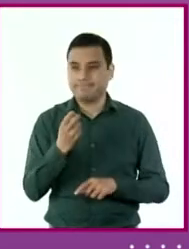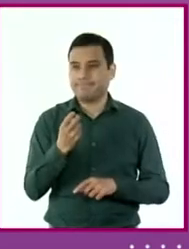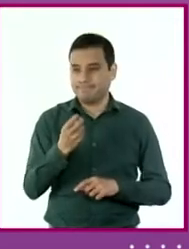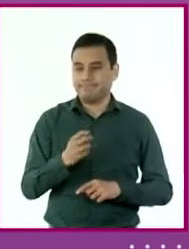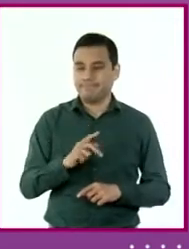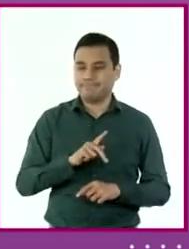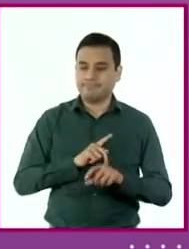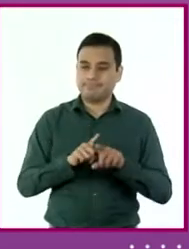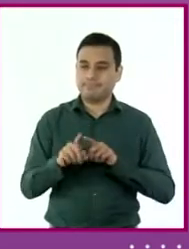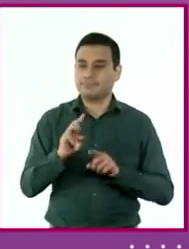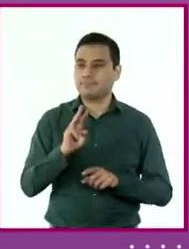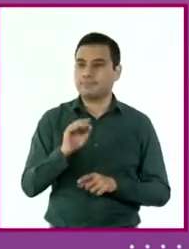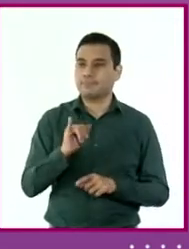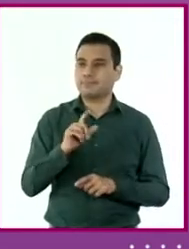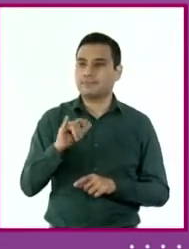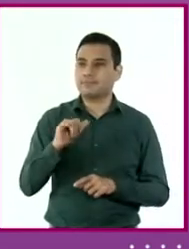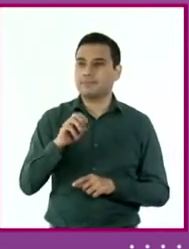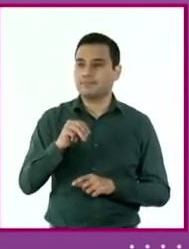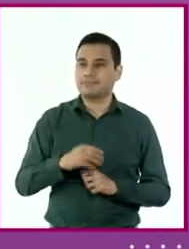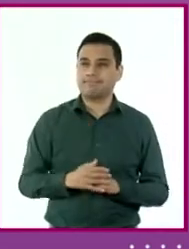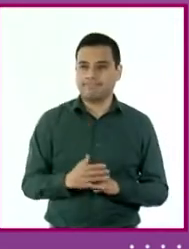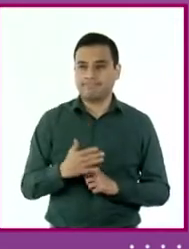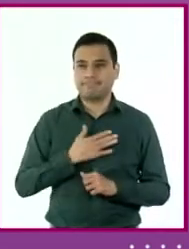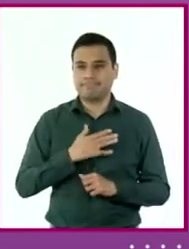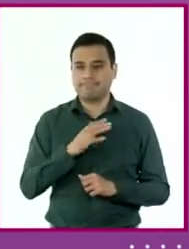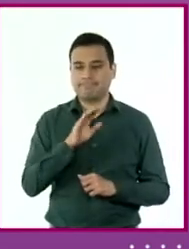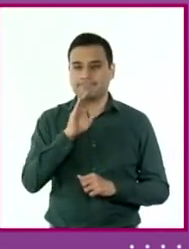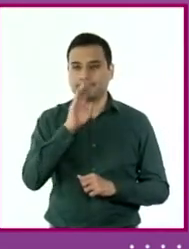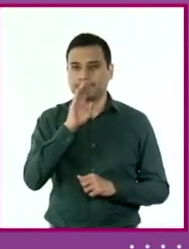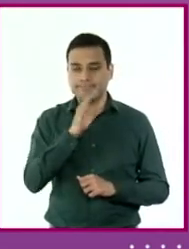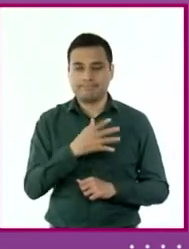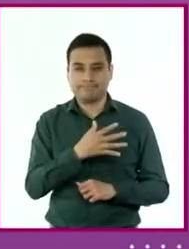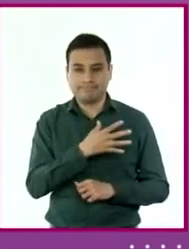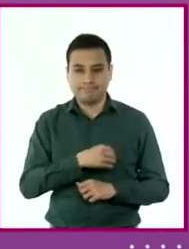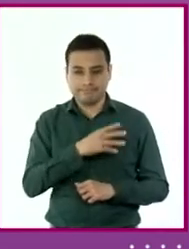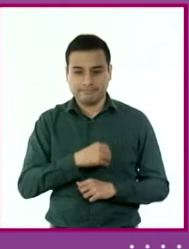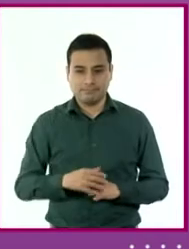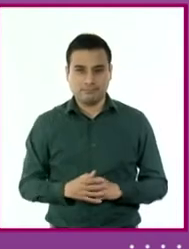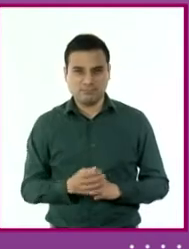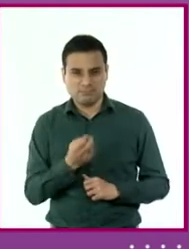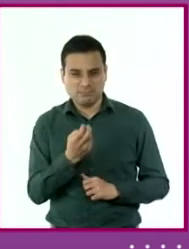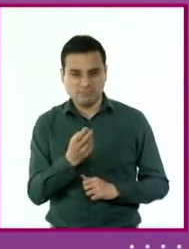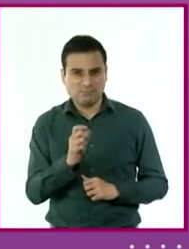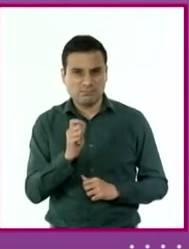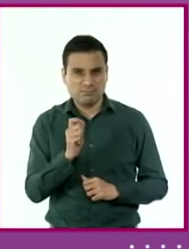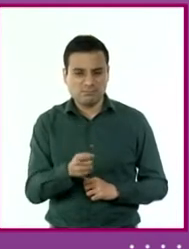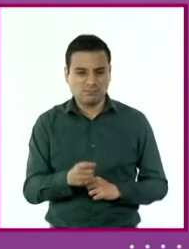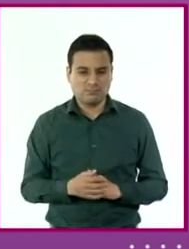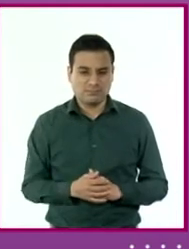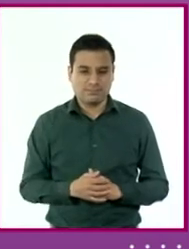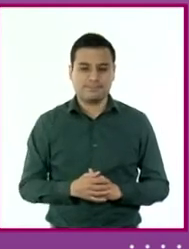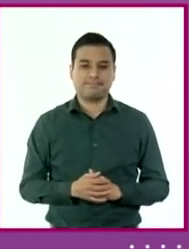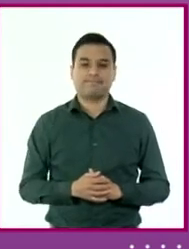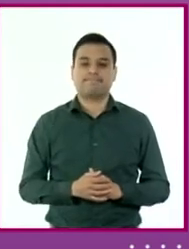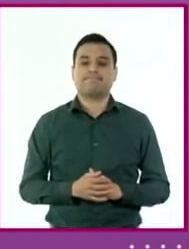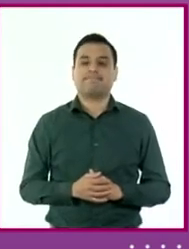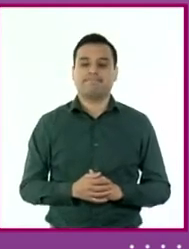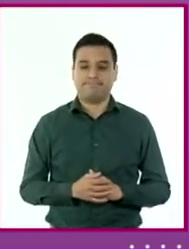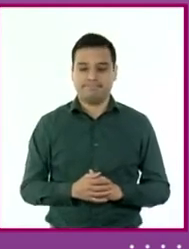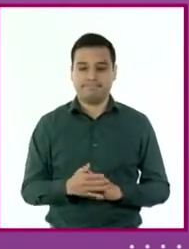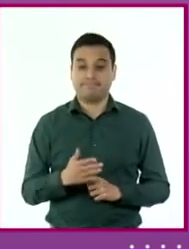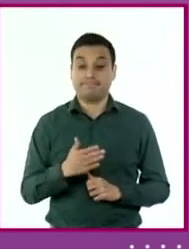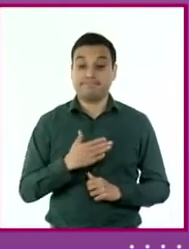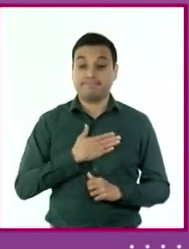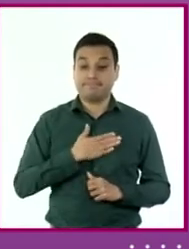The son of my mother. What's that? He's the son of